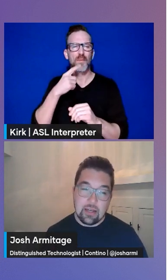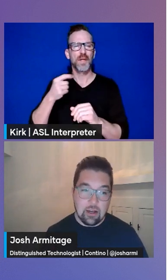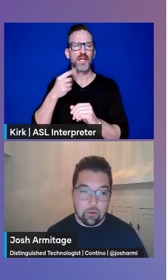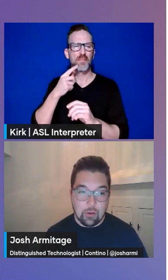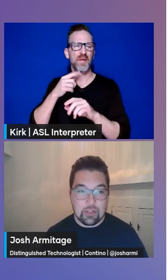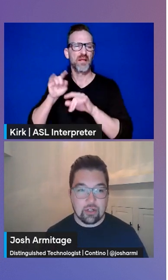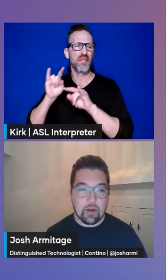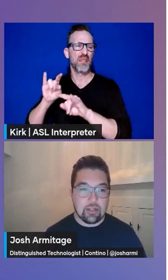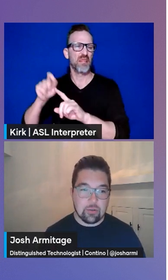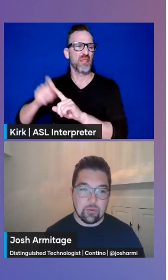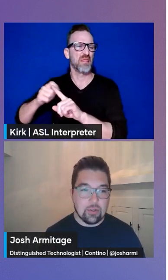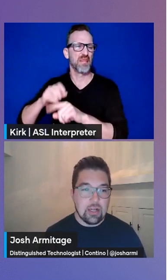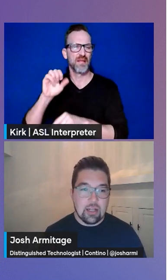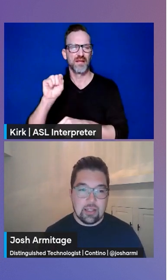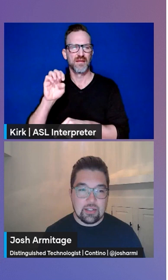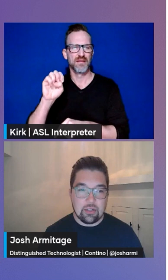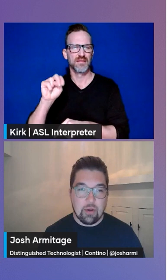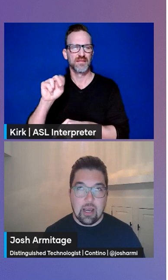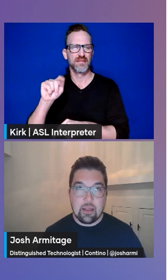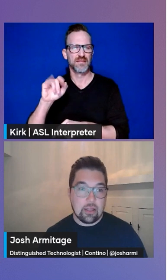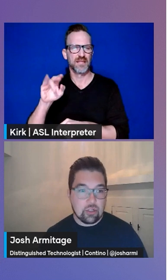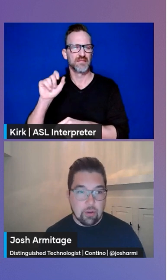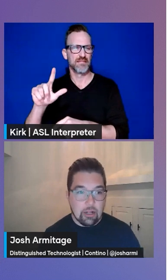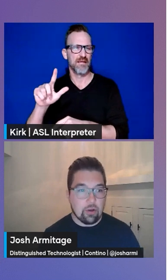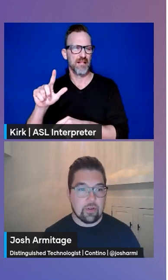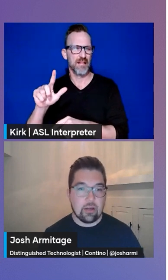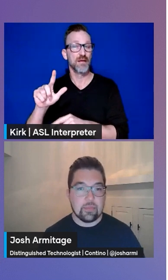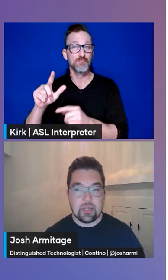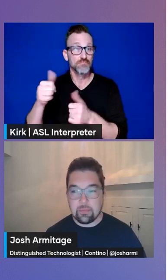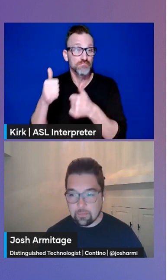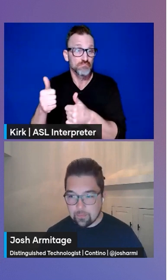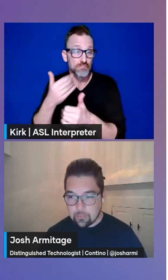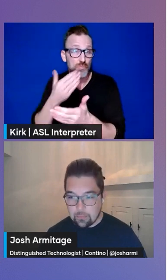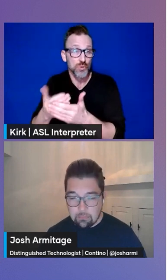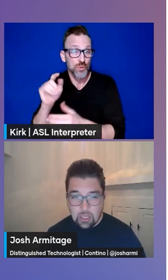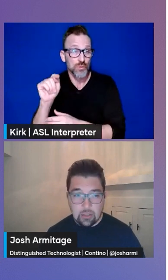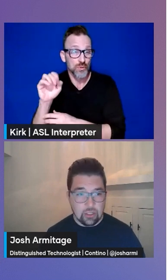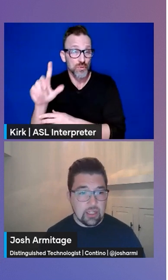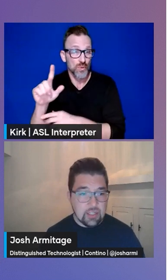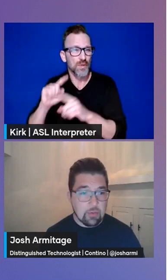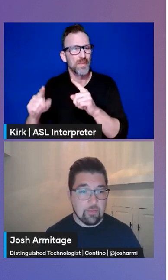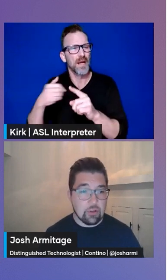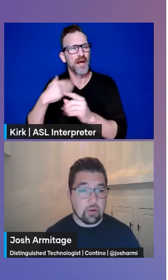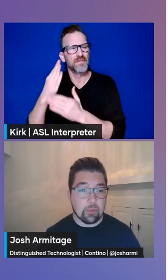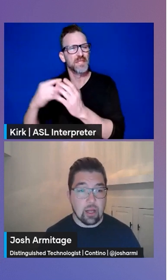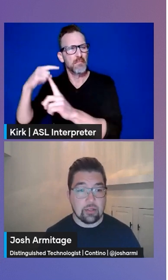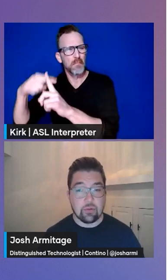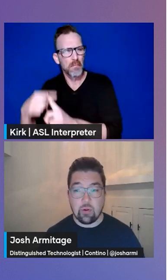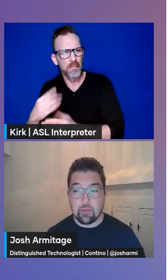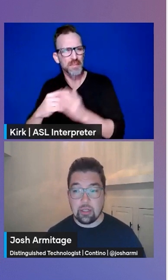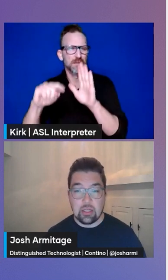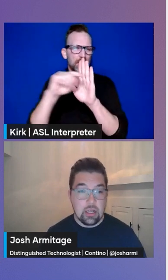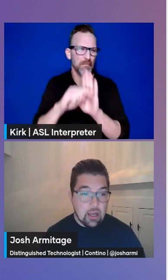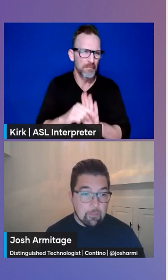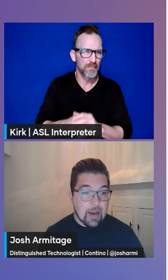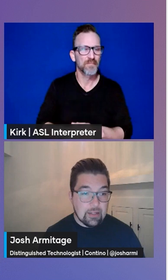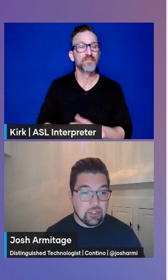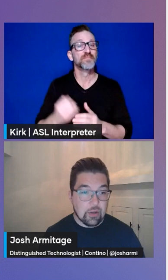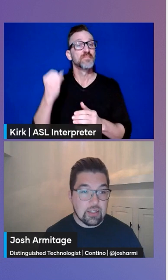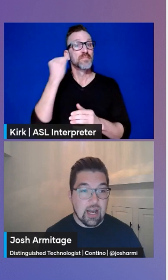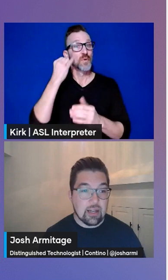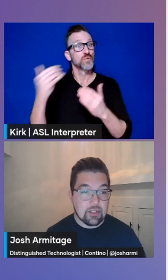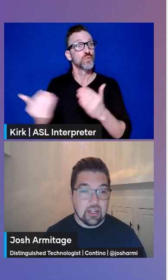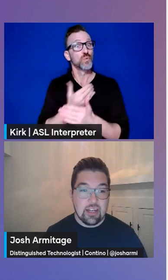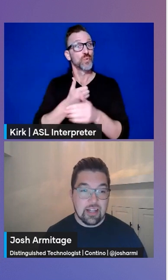but although it's a great tool, this is where the trade-off comes in. So let's say we have a new compliance requirement,